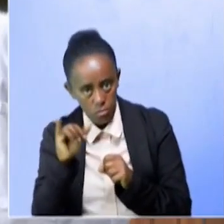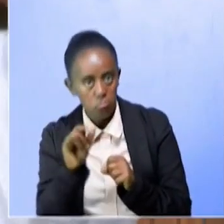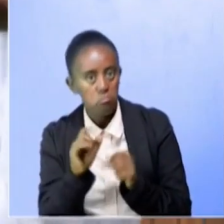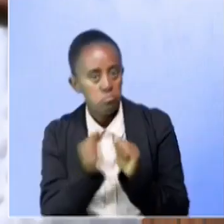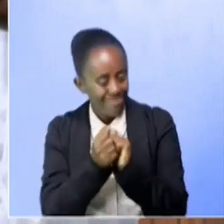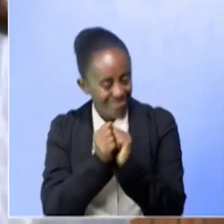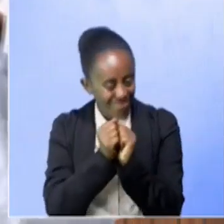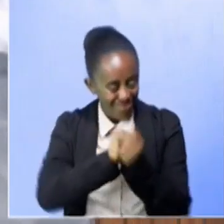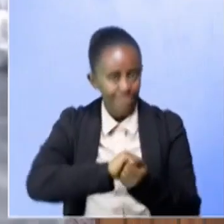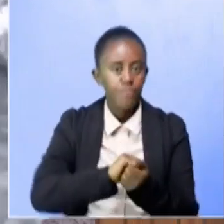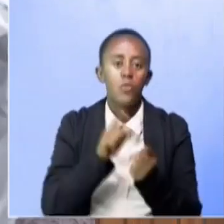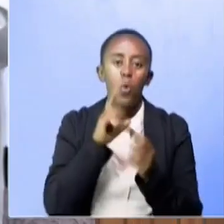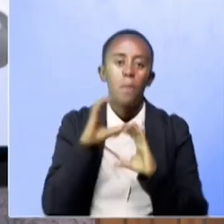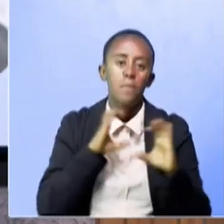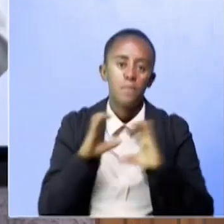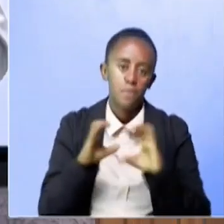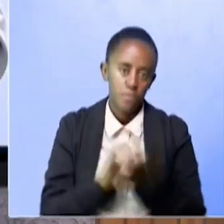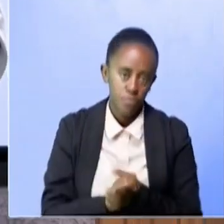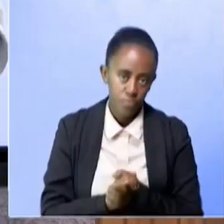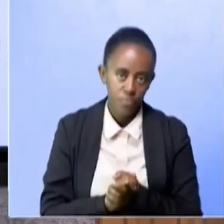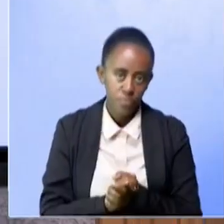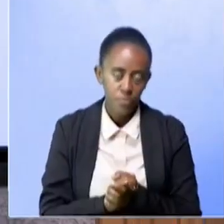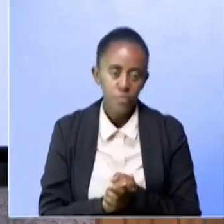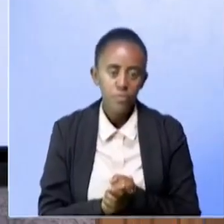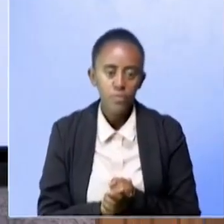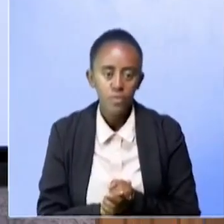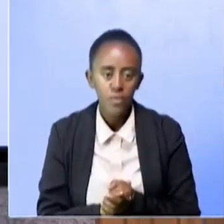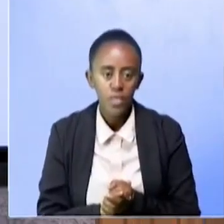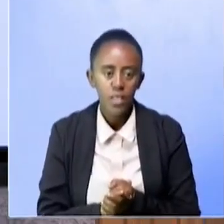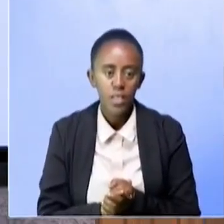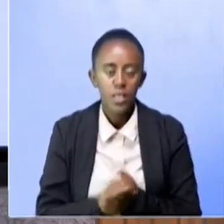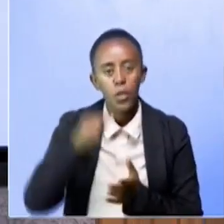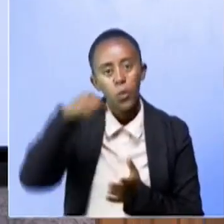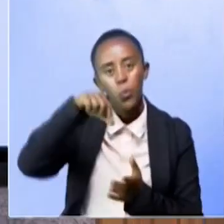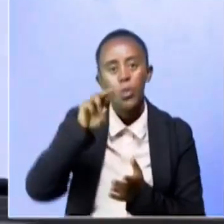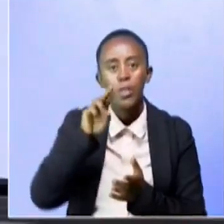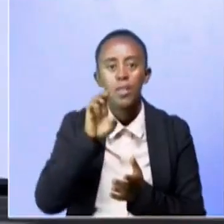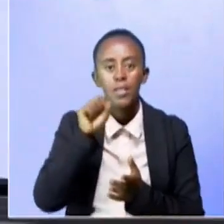of communication. Let's go and do quest.